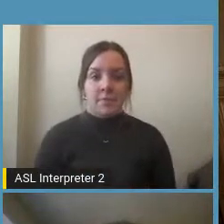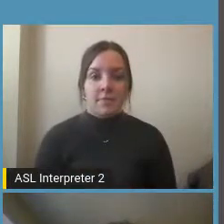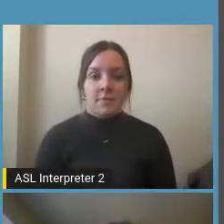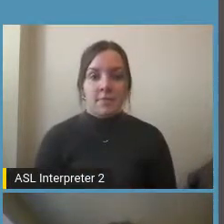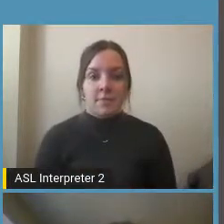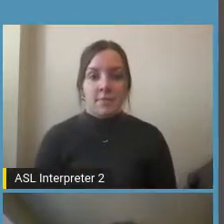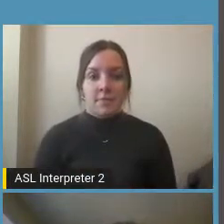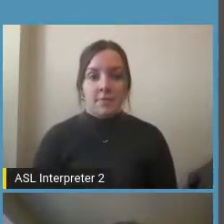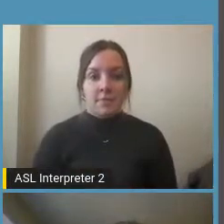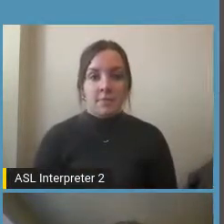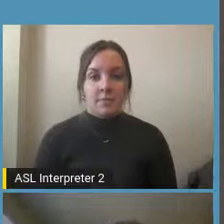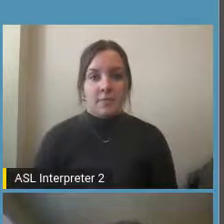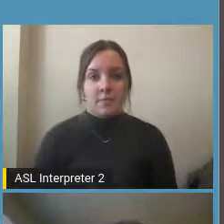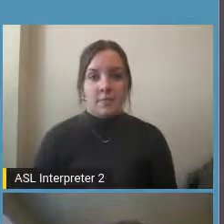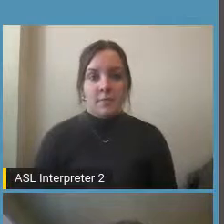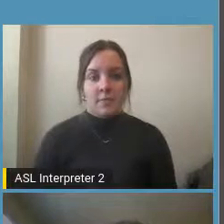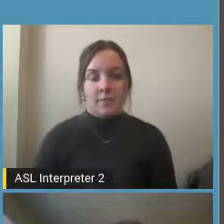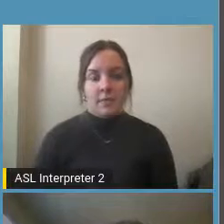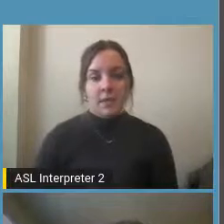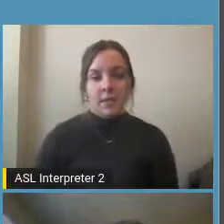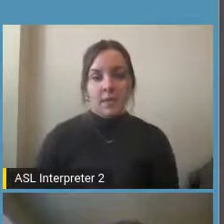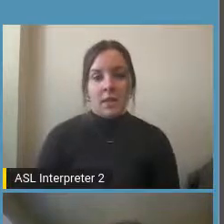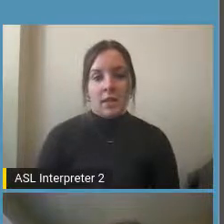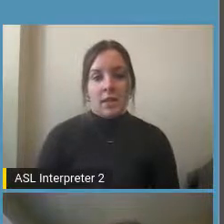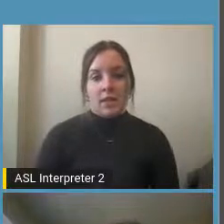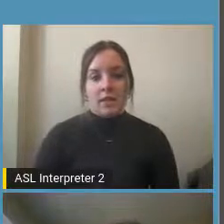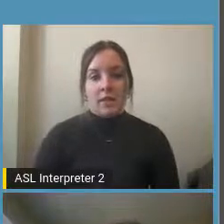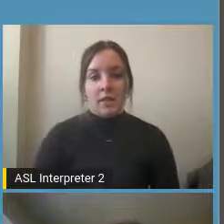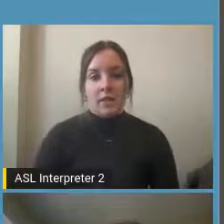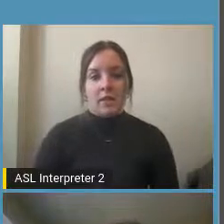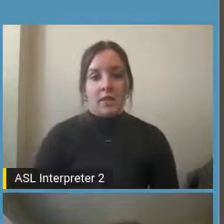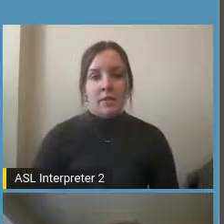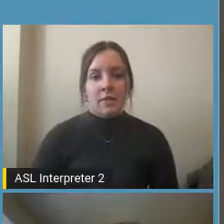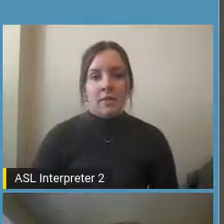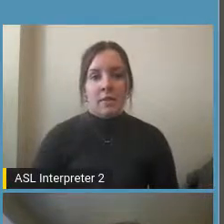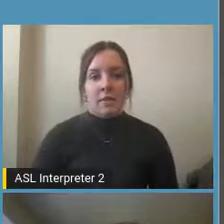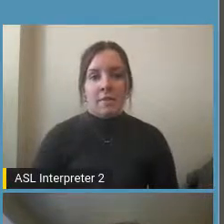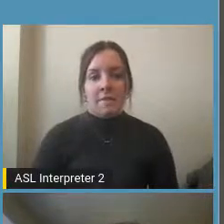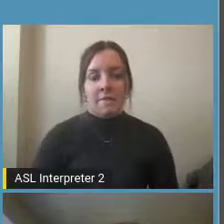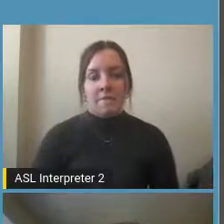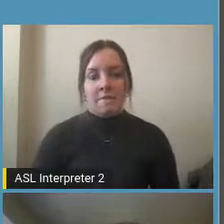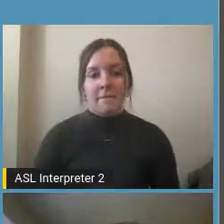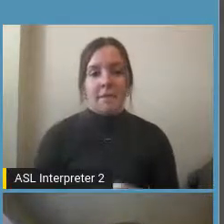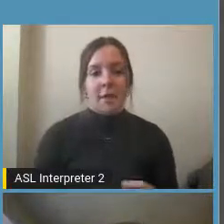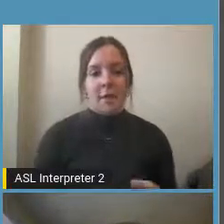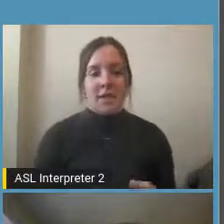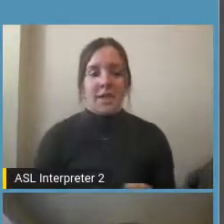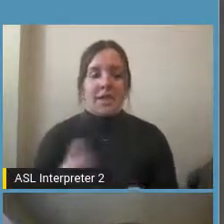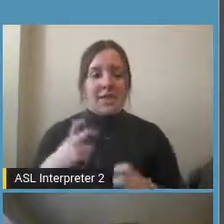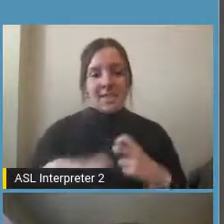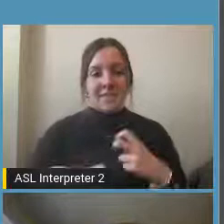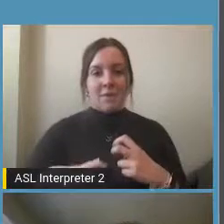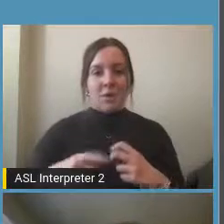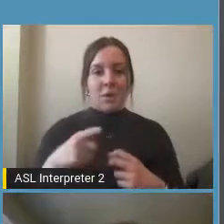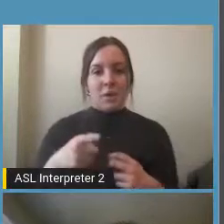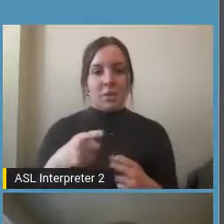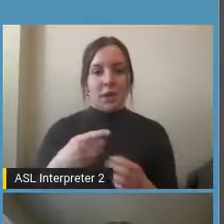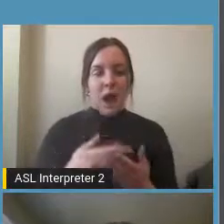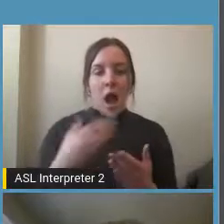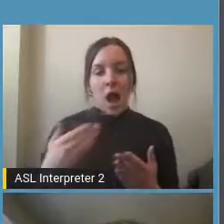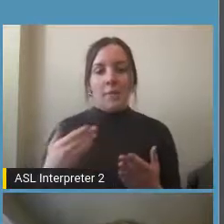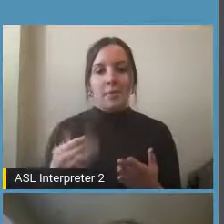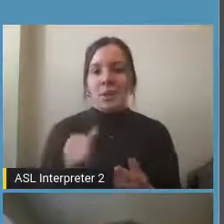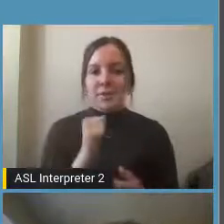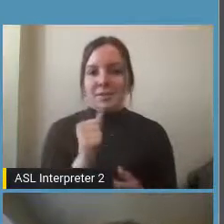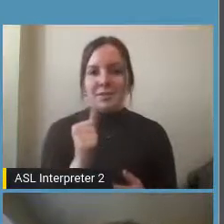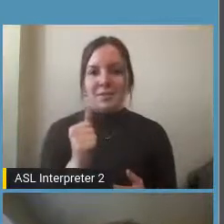that, when you have reflective objects, highly detailed objects, it's not so simple, but there are